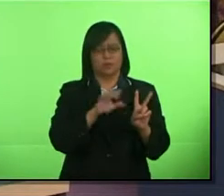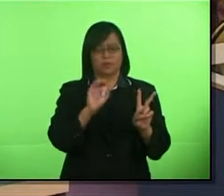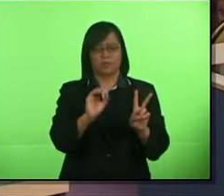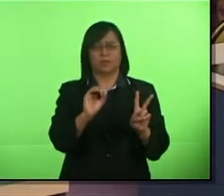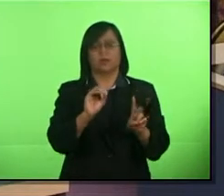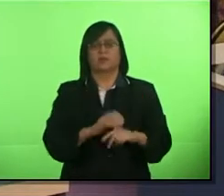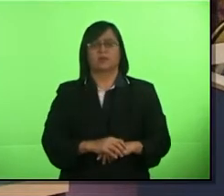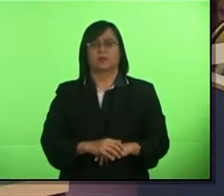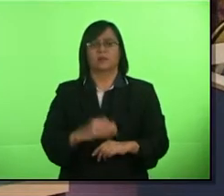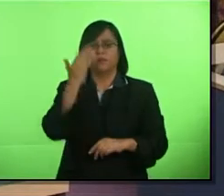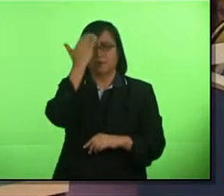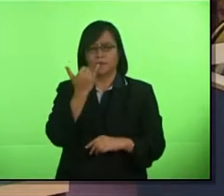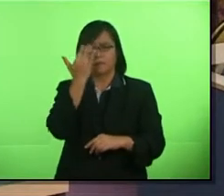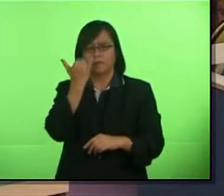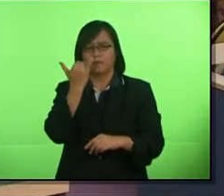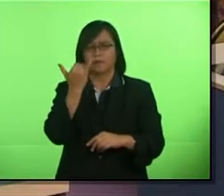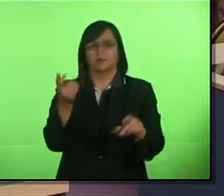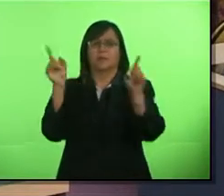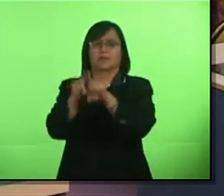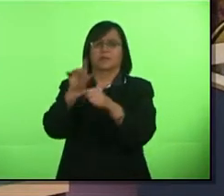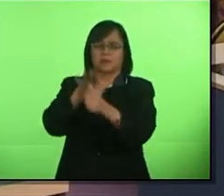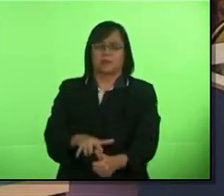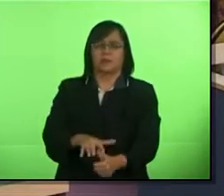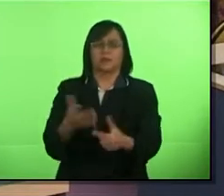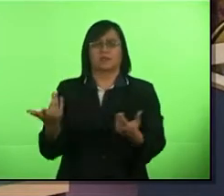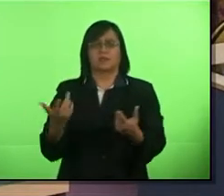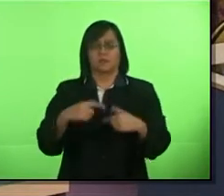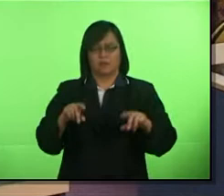The heading, then 2.1, 2.2.